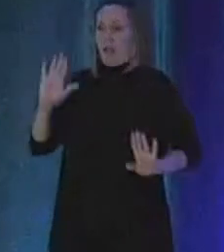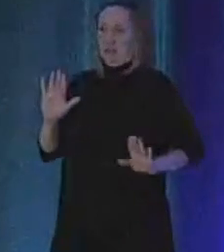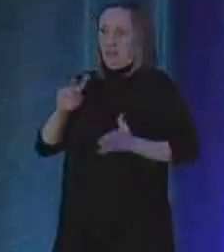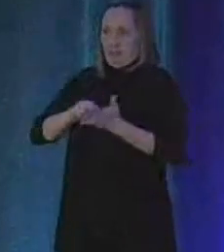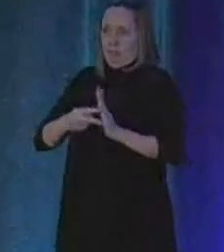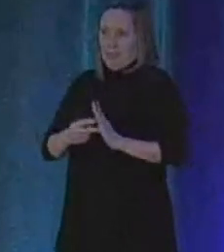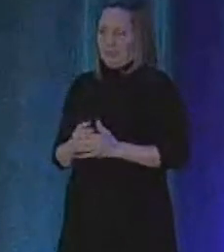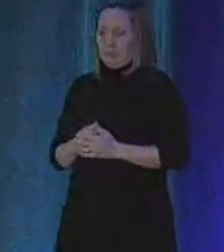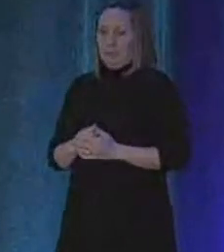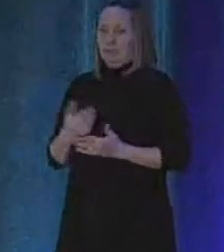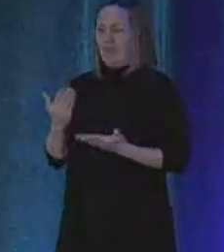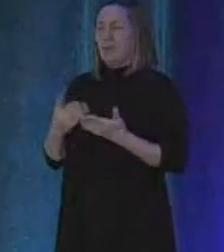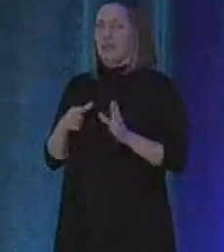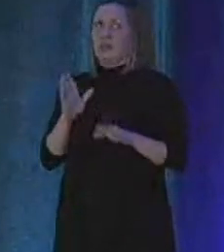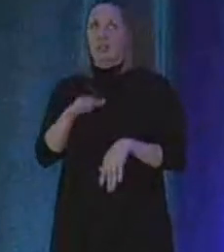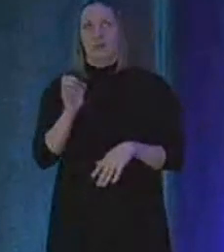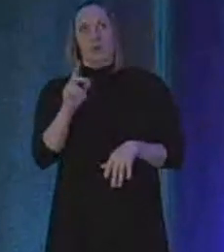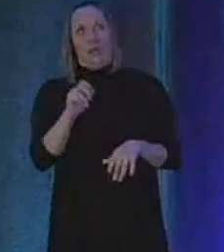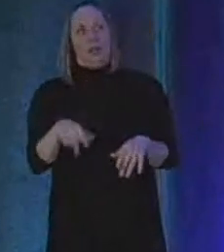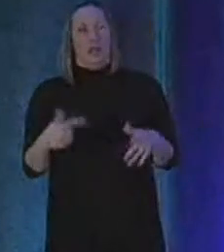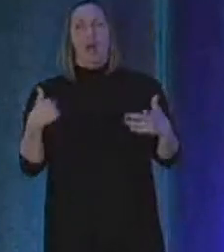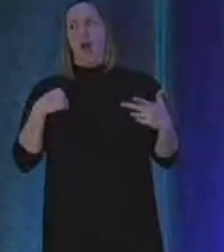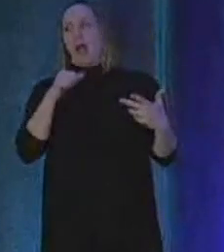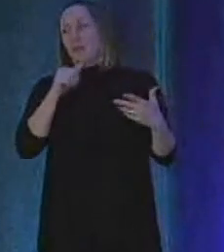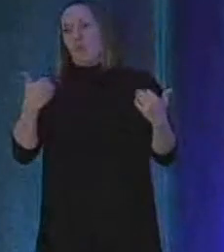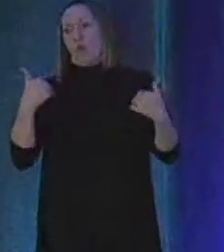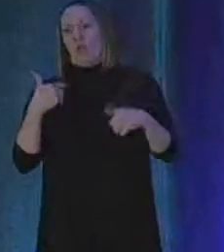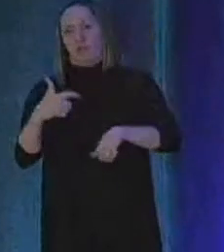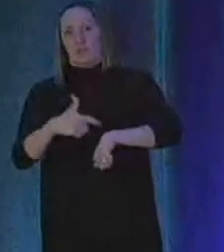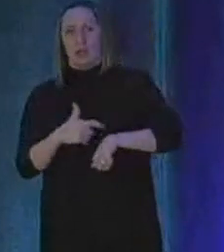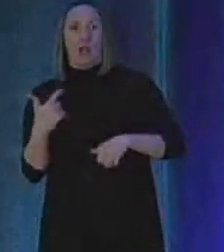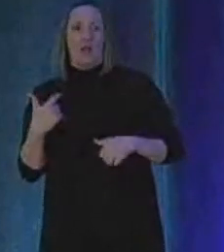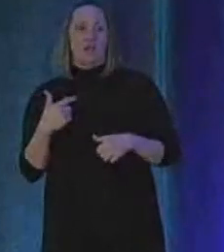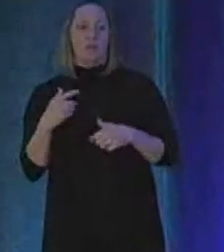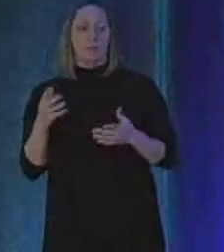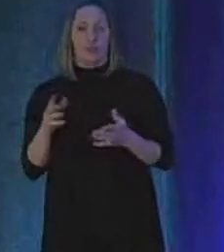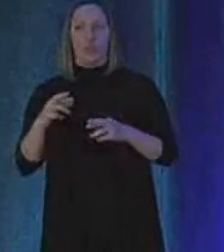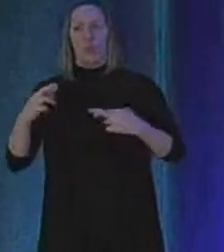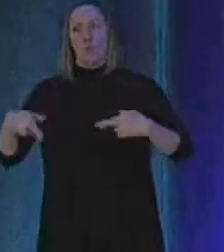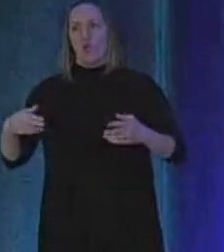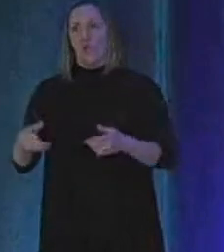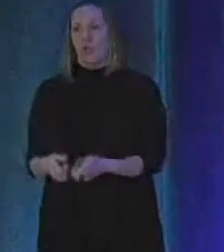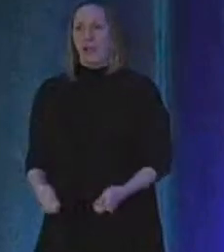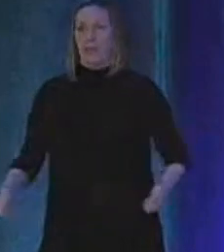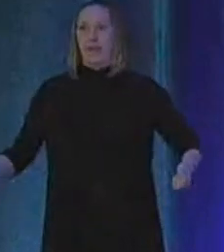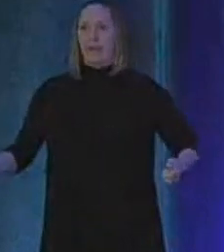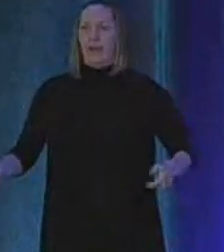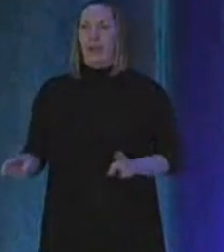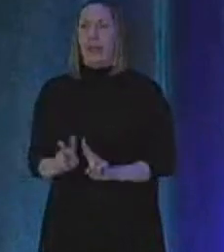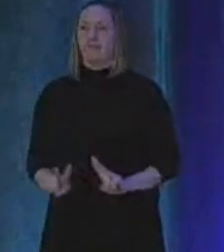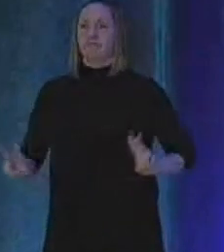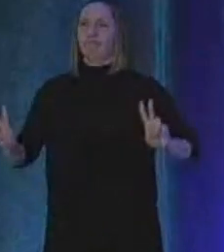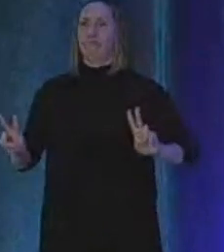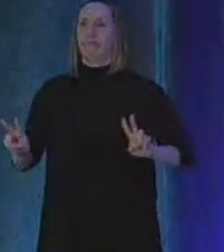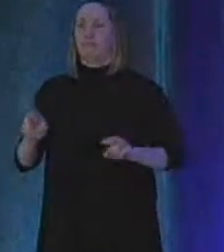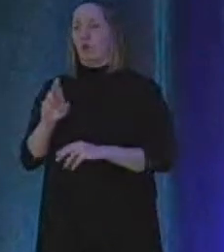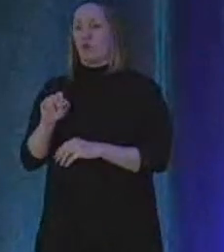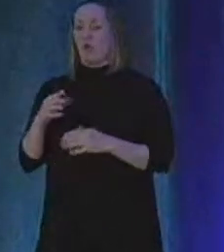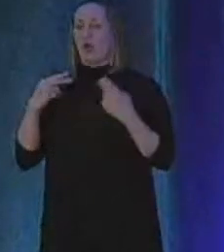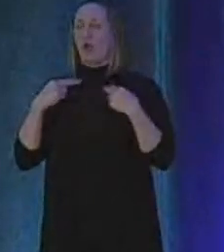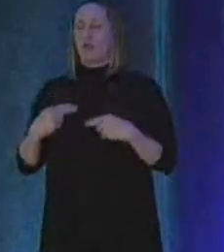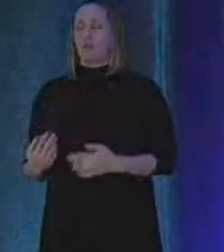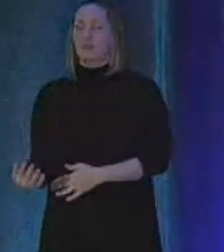may be thinking, okay, Anthony, I don't have the time to roll out a yoga mat, put on my favorite robe, burn some